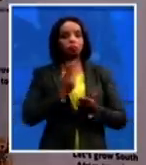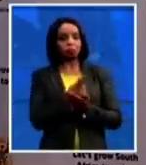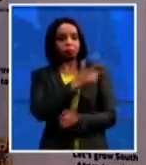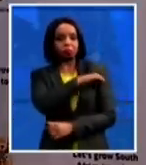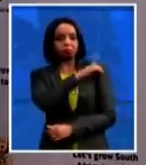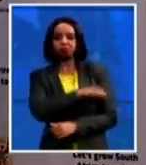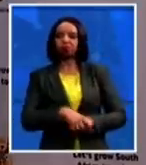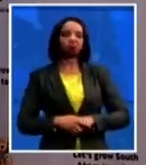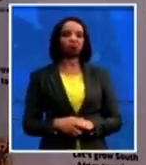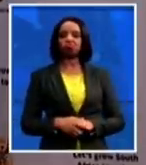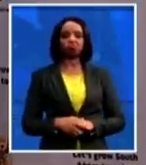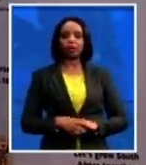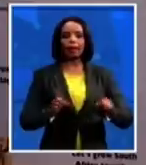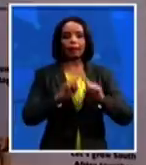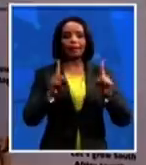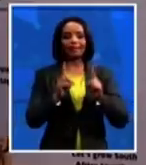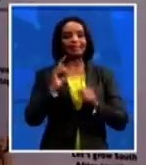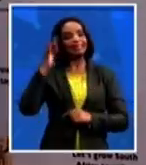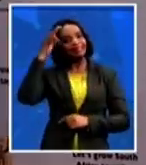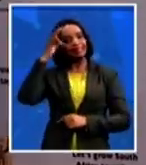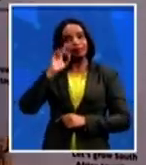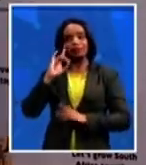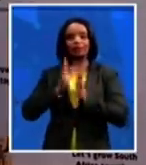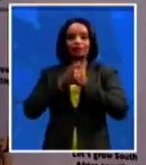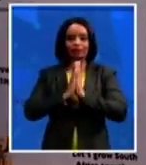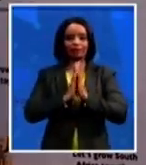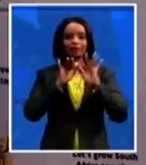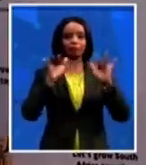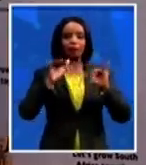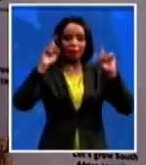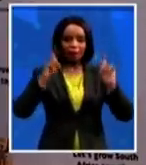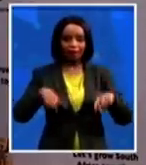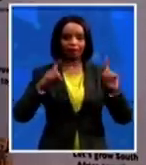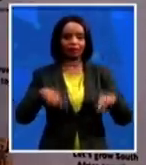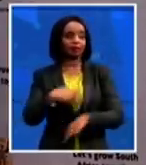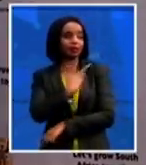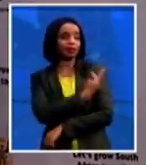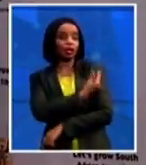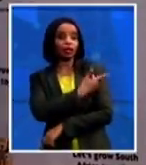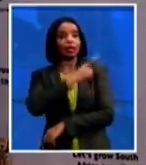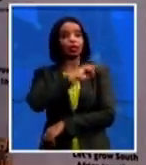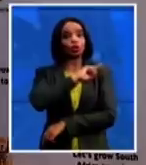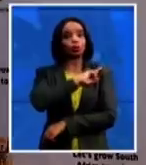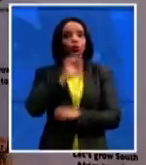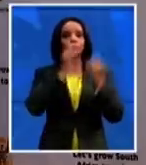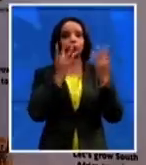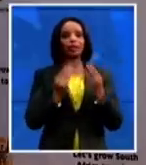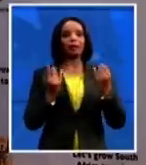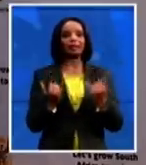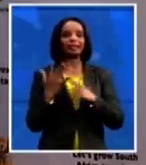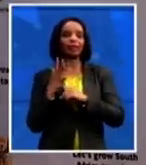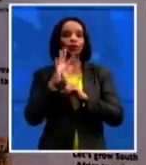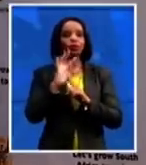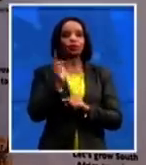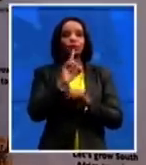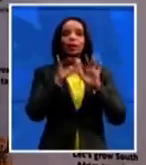to vaccinate because statistics show that the majority of people being admitted in hospital are those who have